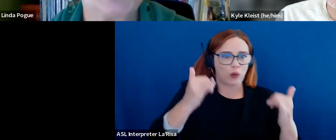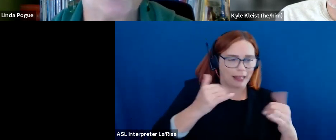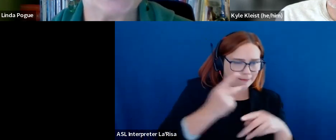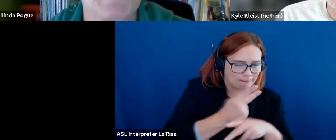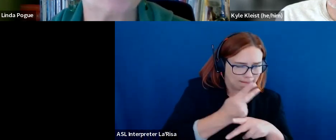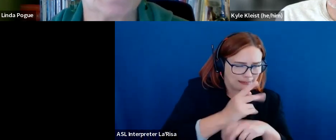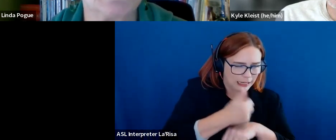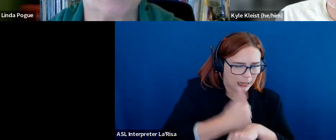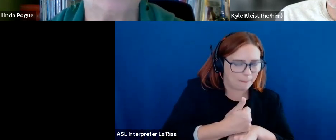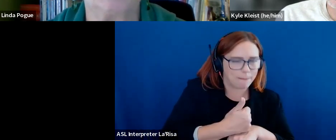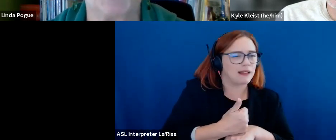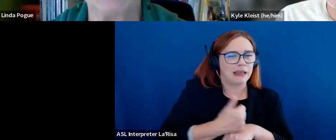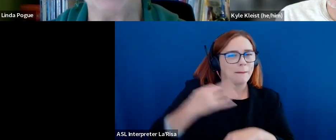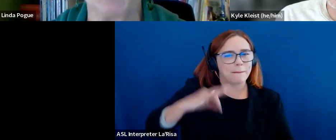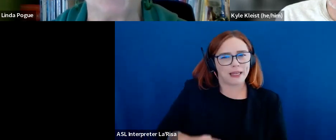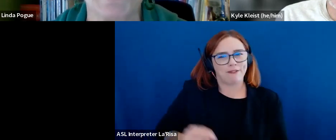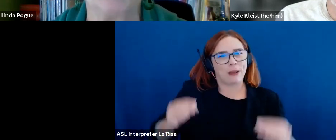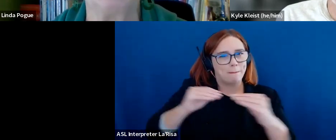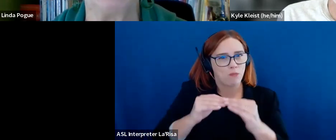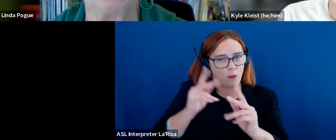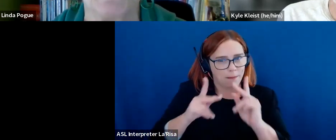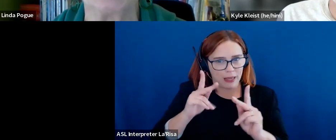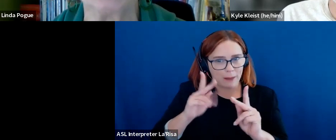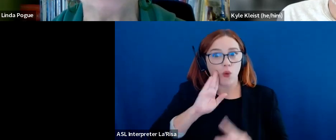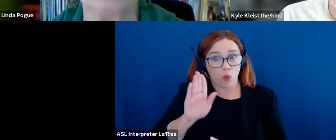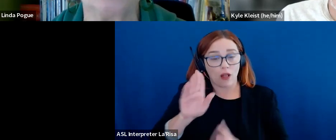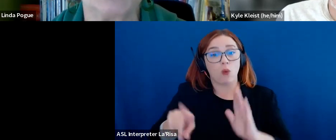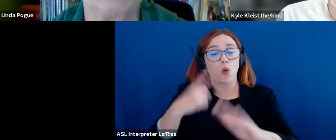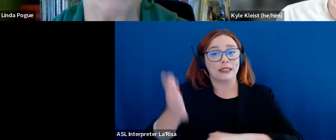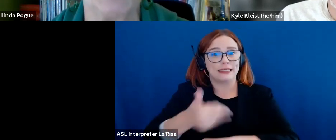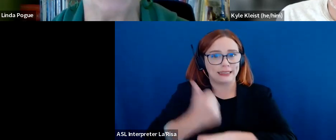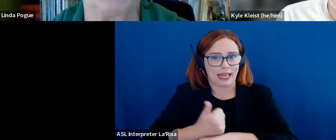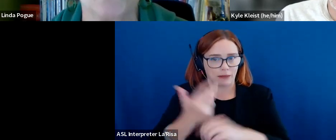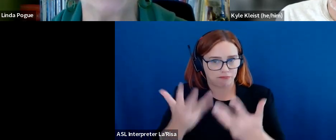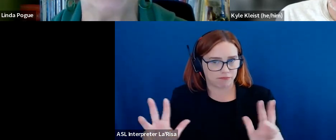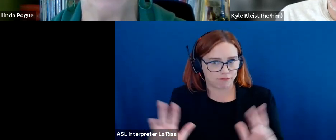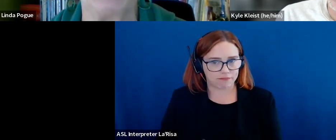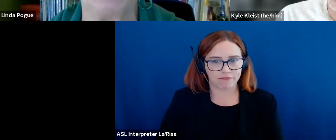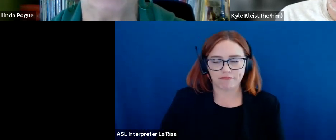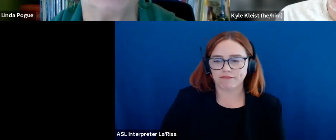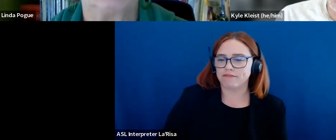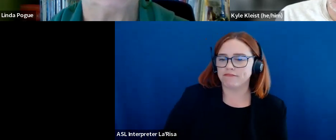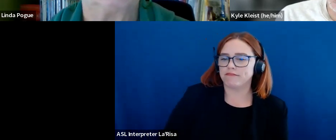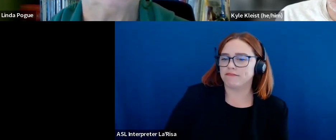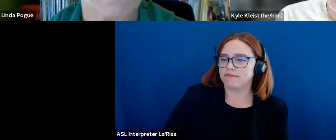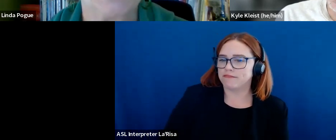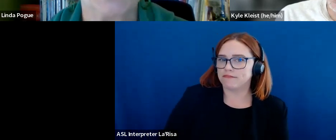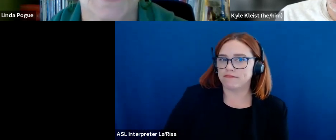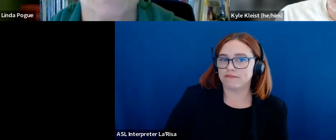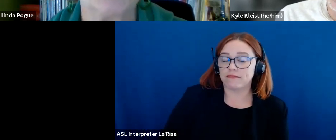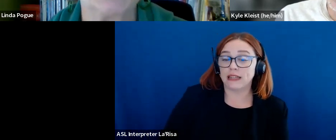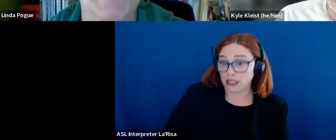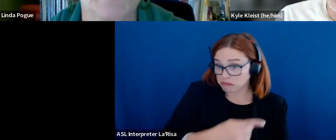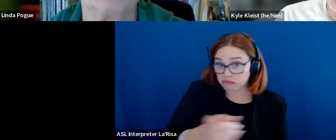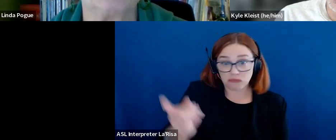So any thoughts about volunteer programs you'd like to develop or are developing?